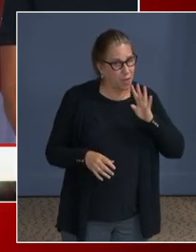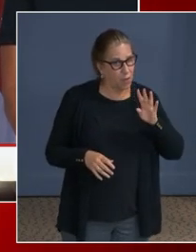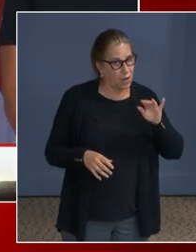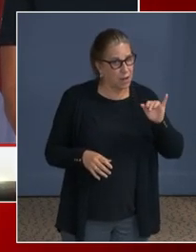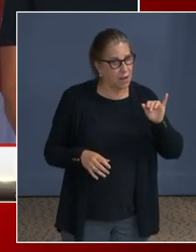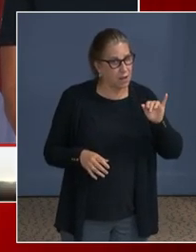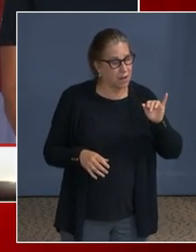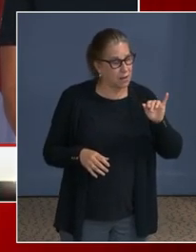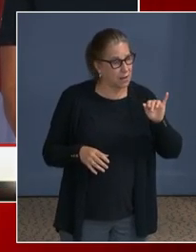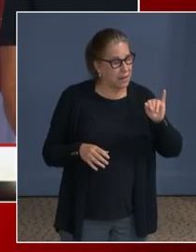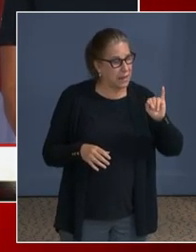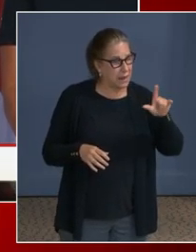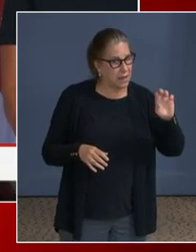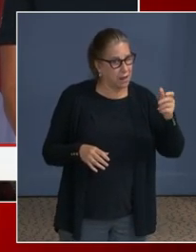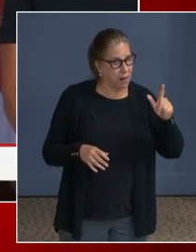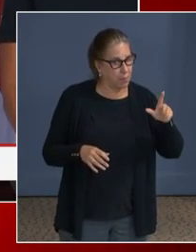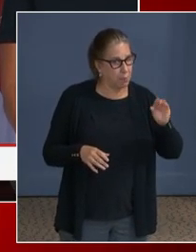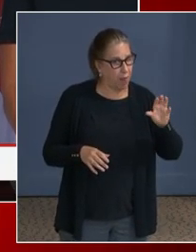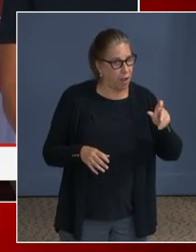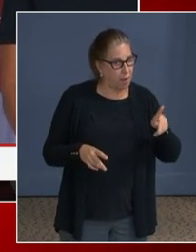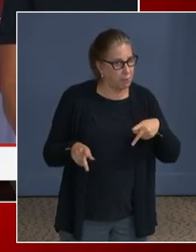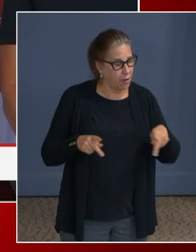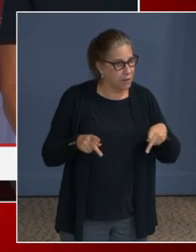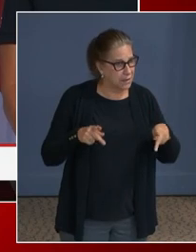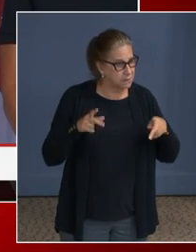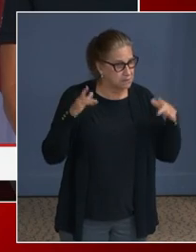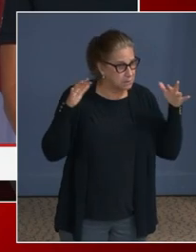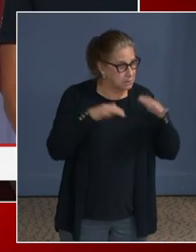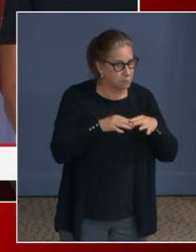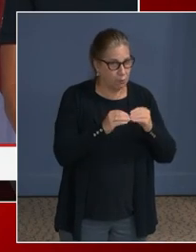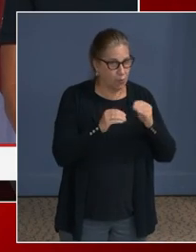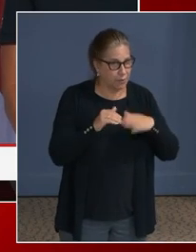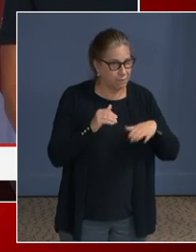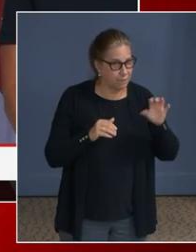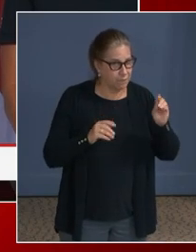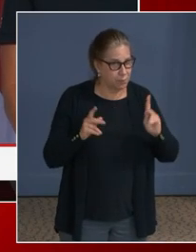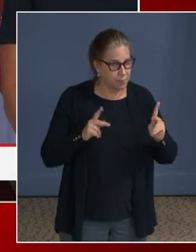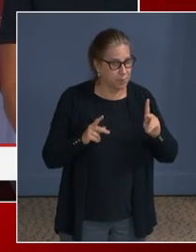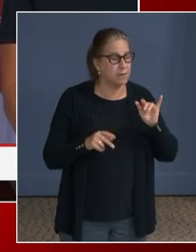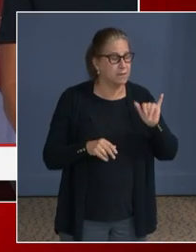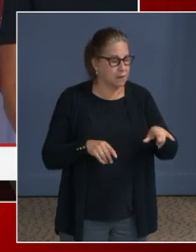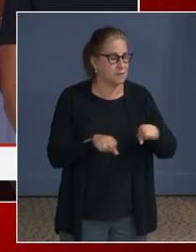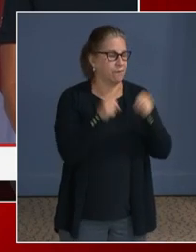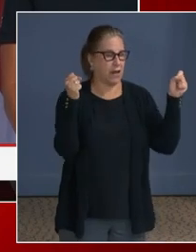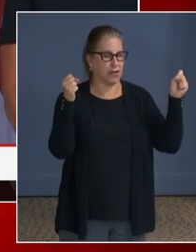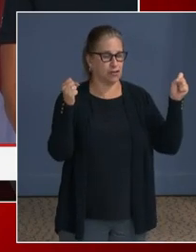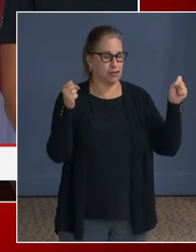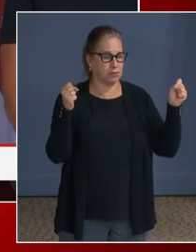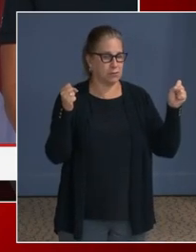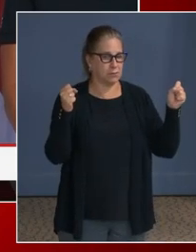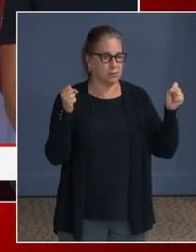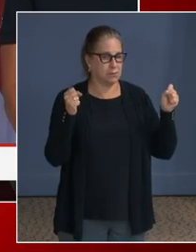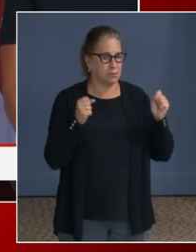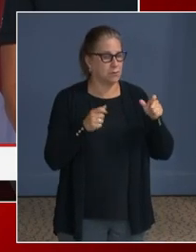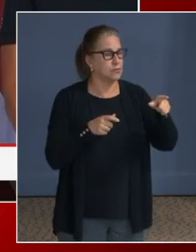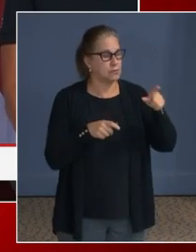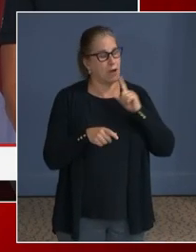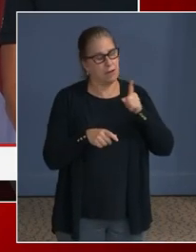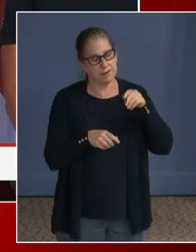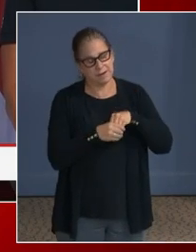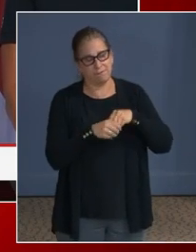party where there were more than 50 gathered, it is in violation of our orders. It is in violation of